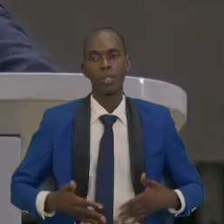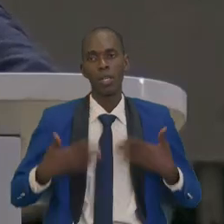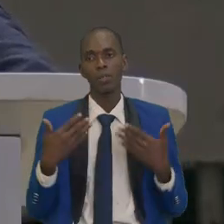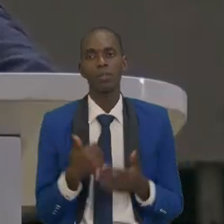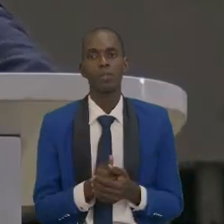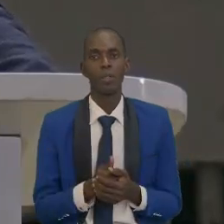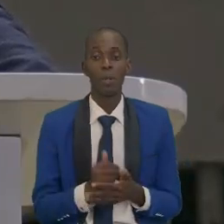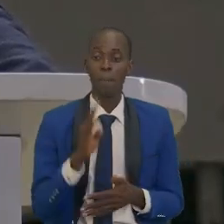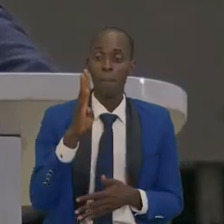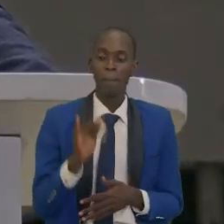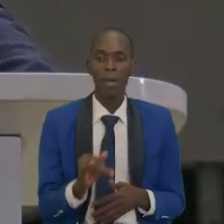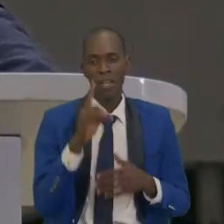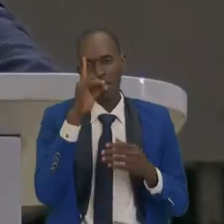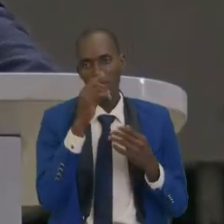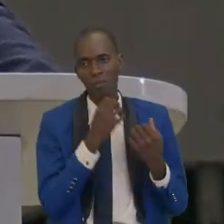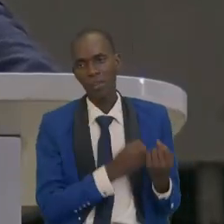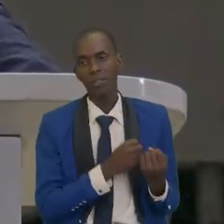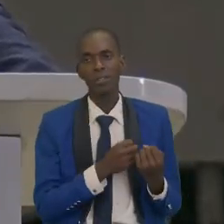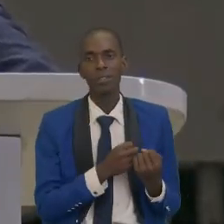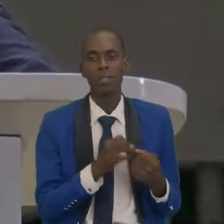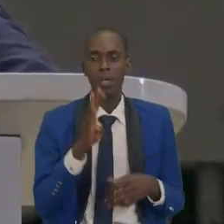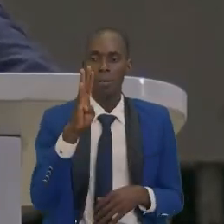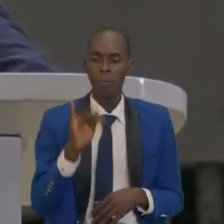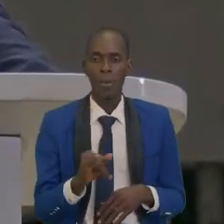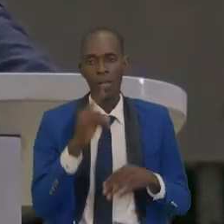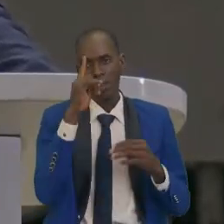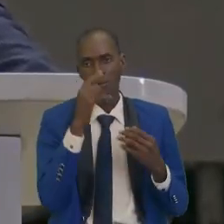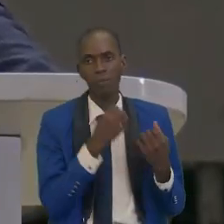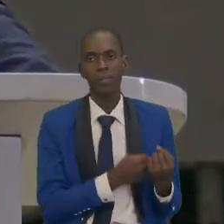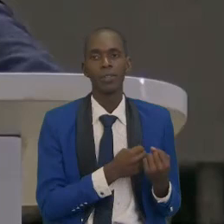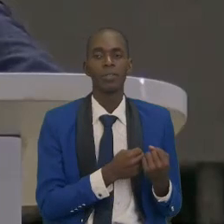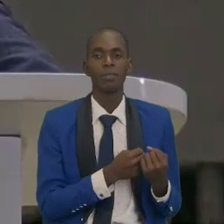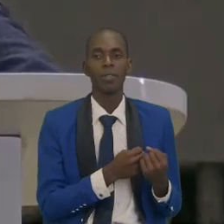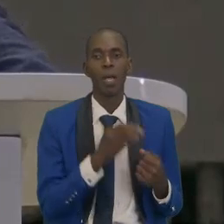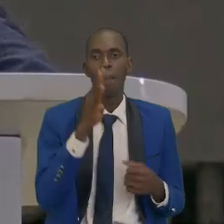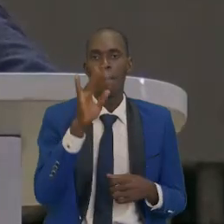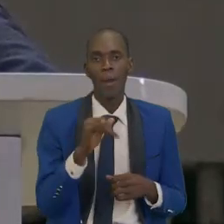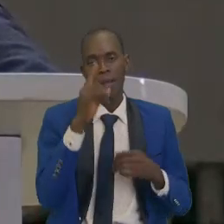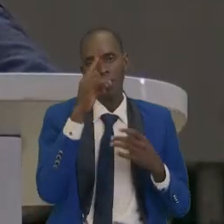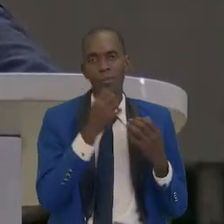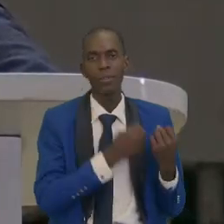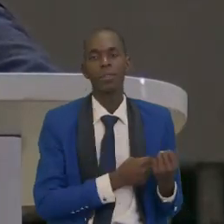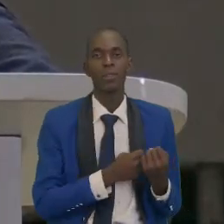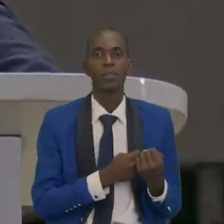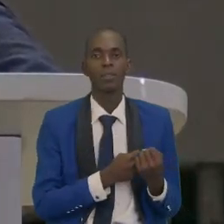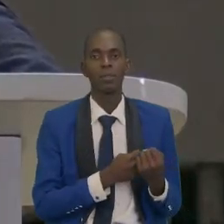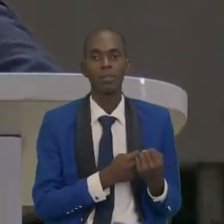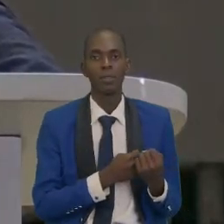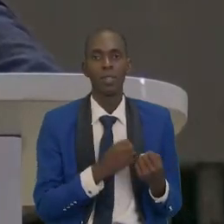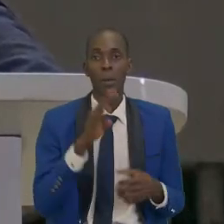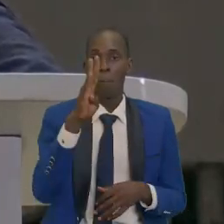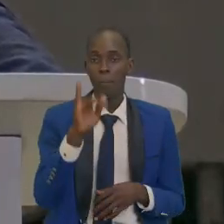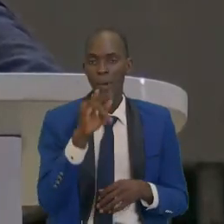by faith by faith by faith by